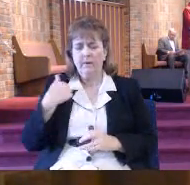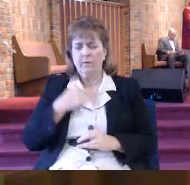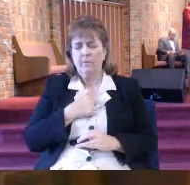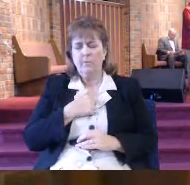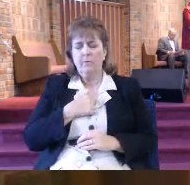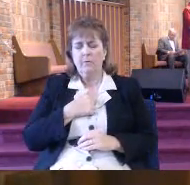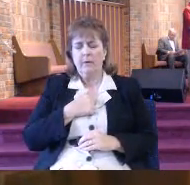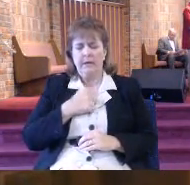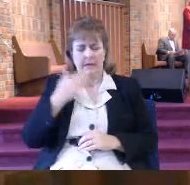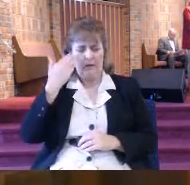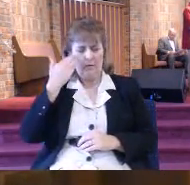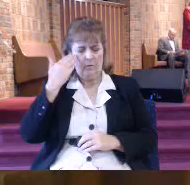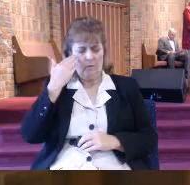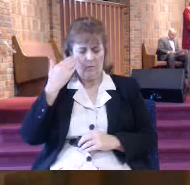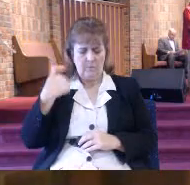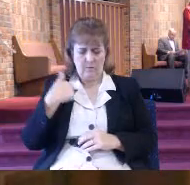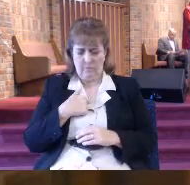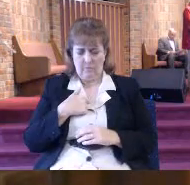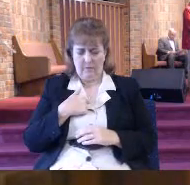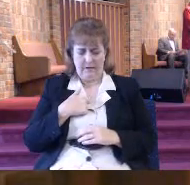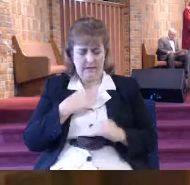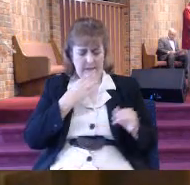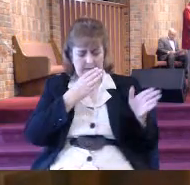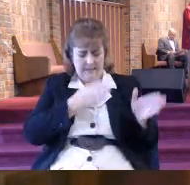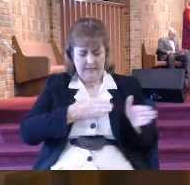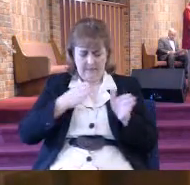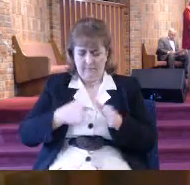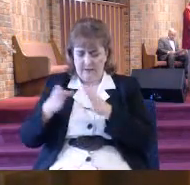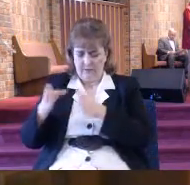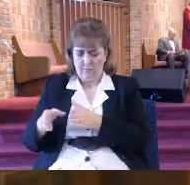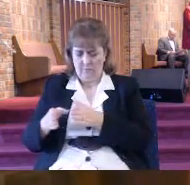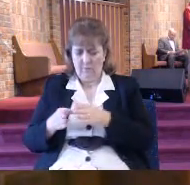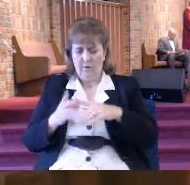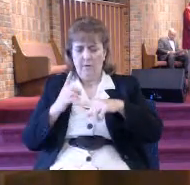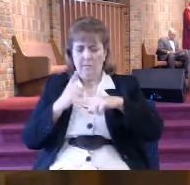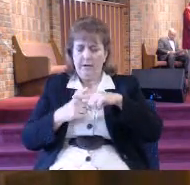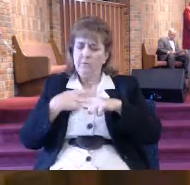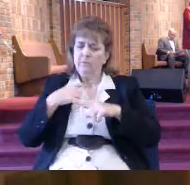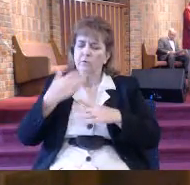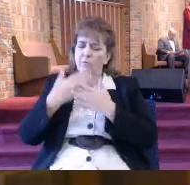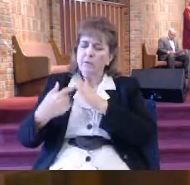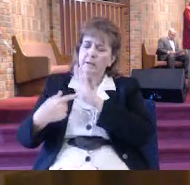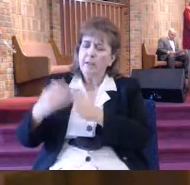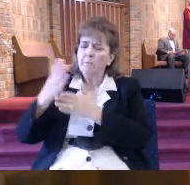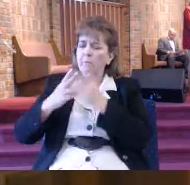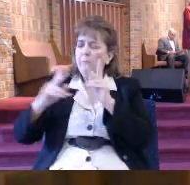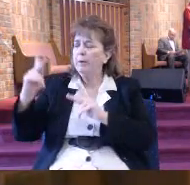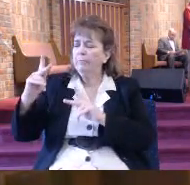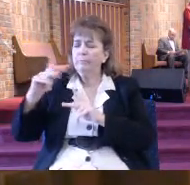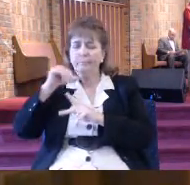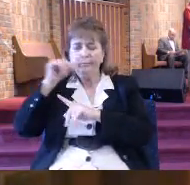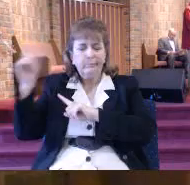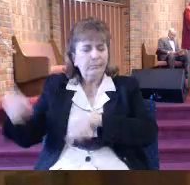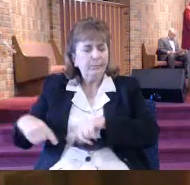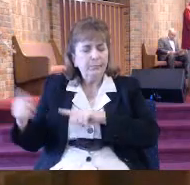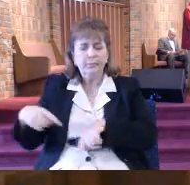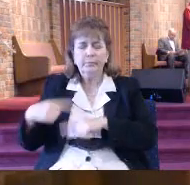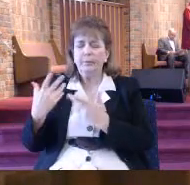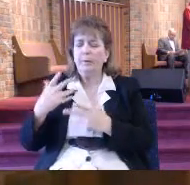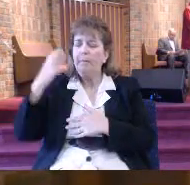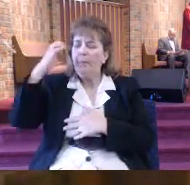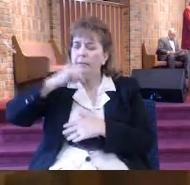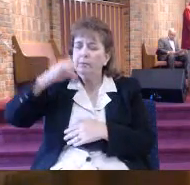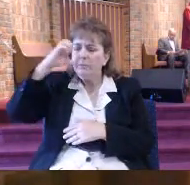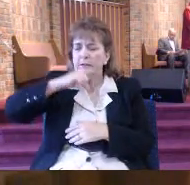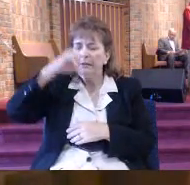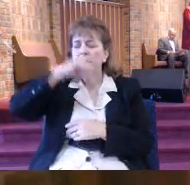that we continue to be examples to those who don't show up on a regular basis, who don't attend at all, that they know that if they have